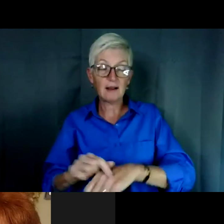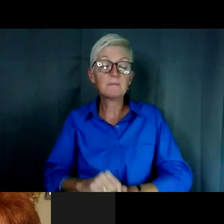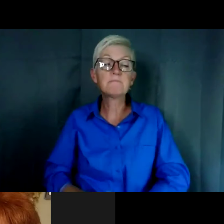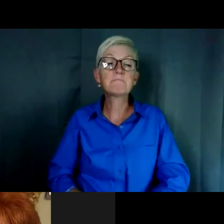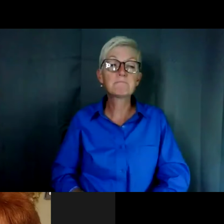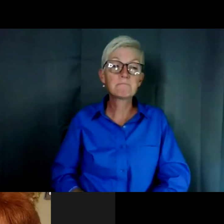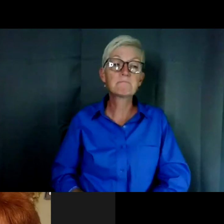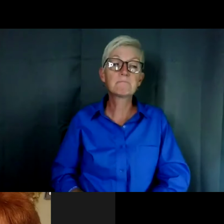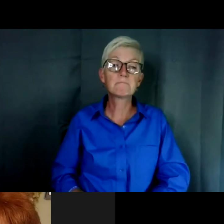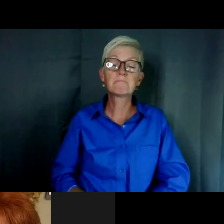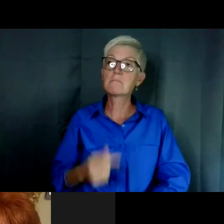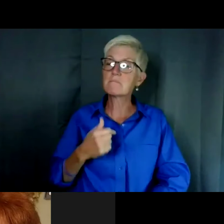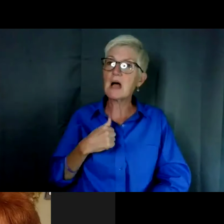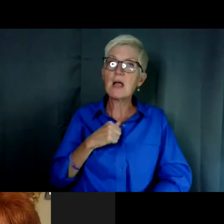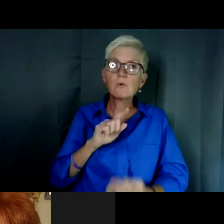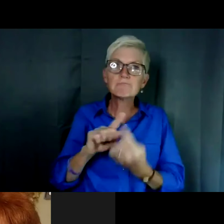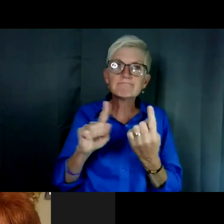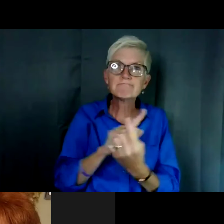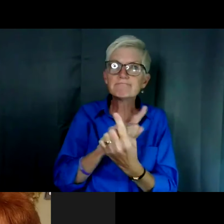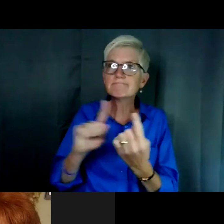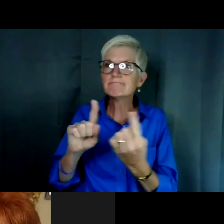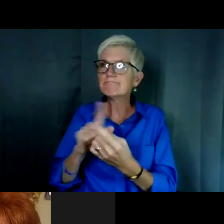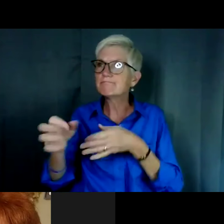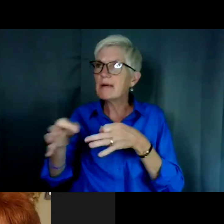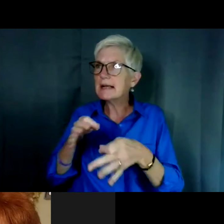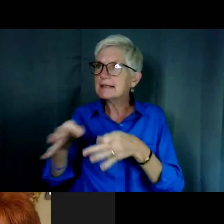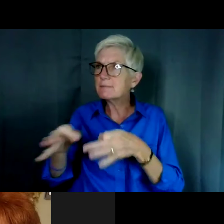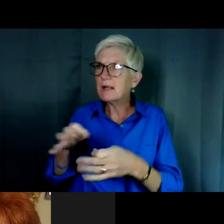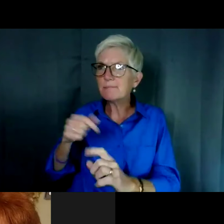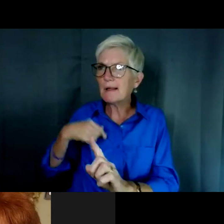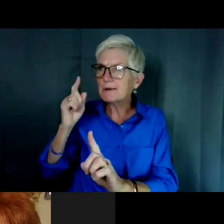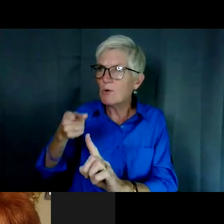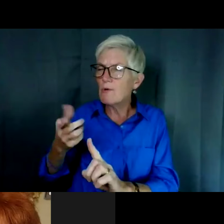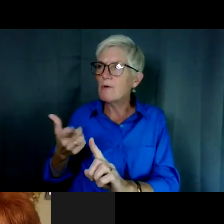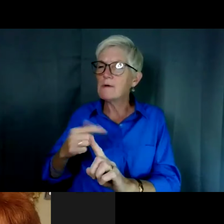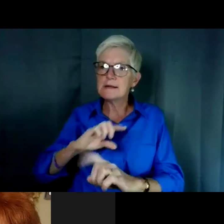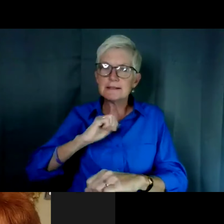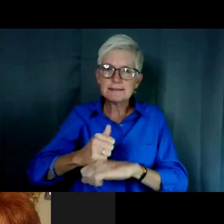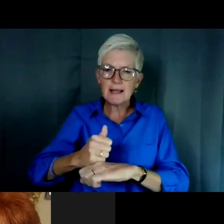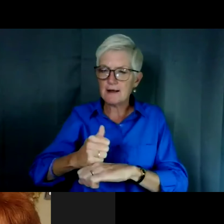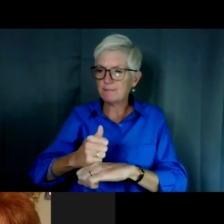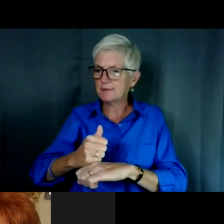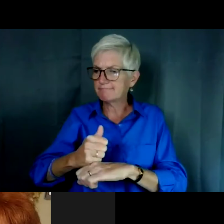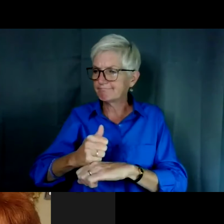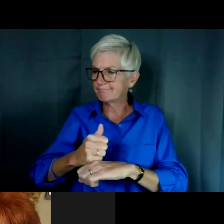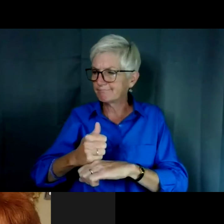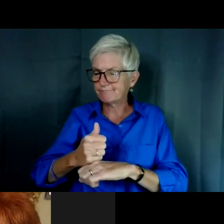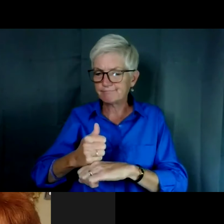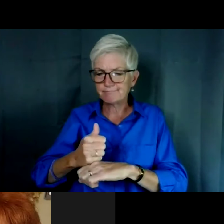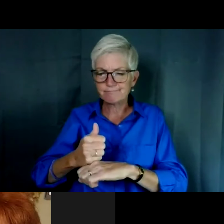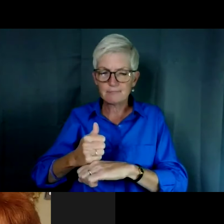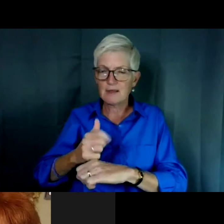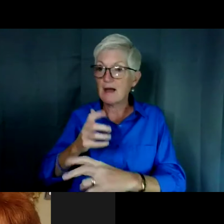so I would network with them and explain what I was trying to do. I would set up all of these, you know,